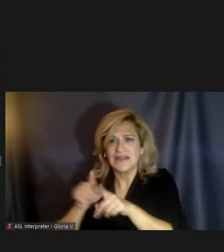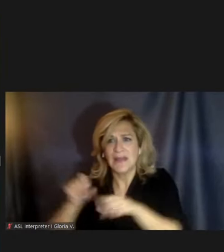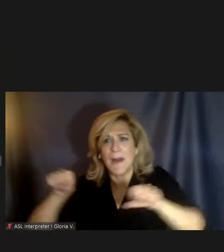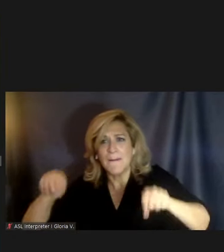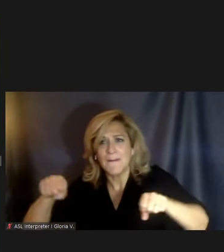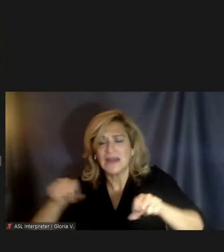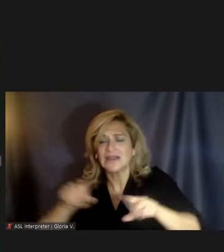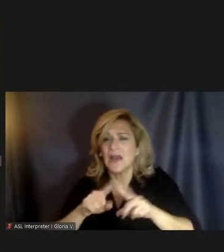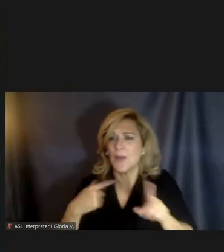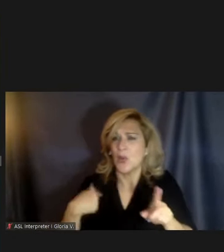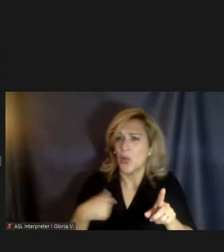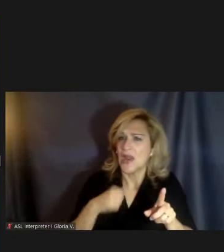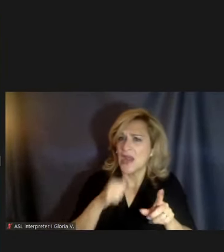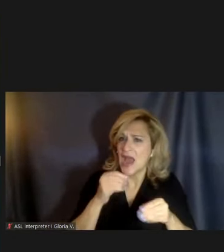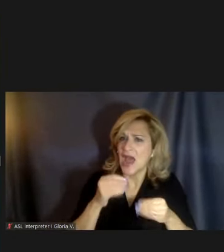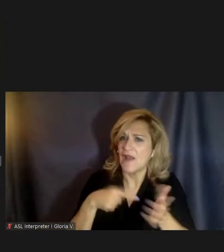luxury,